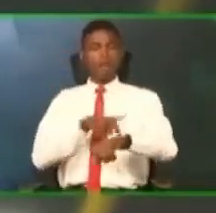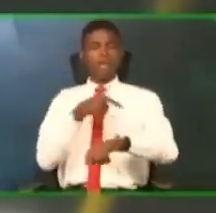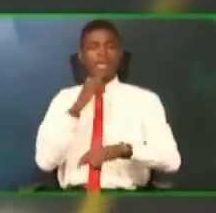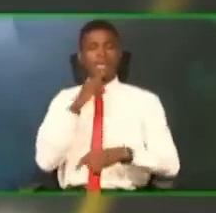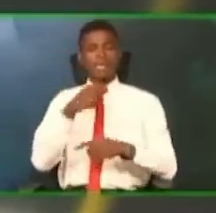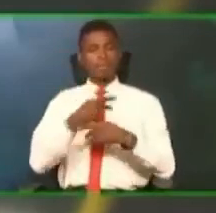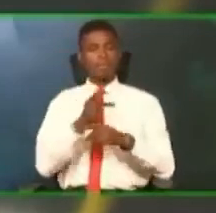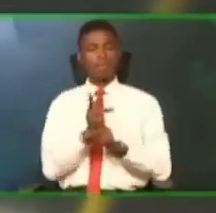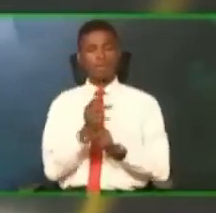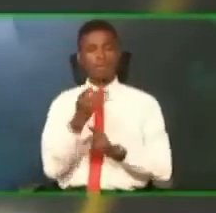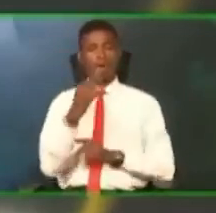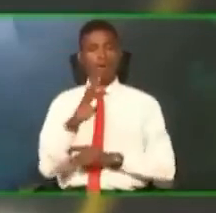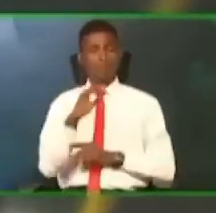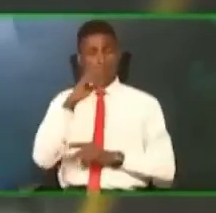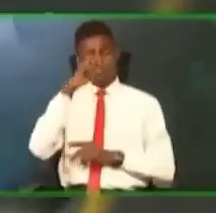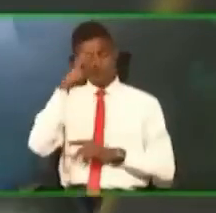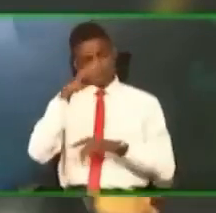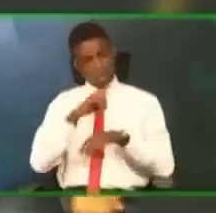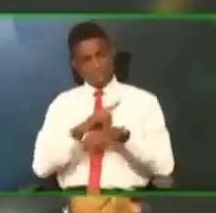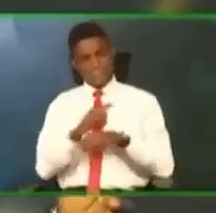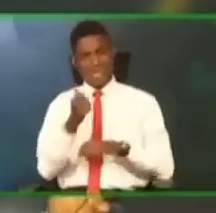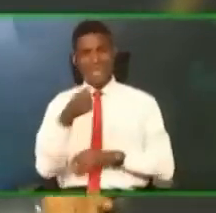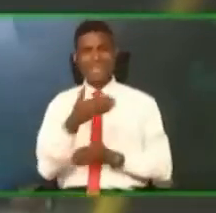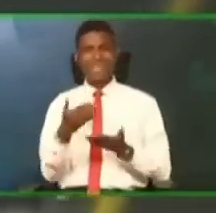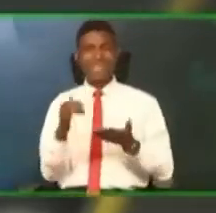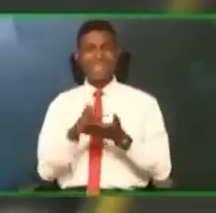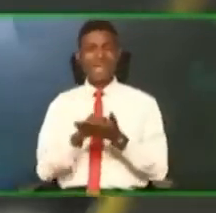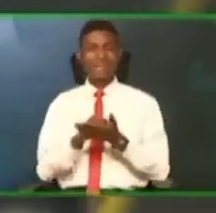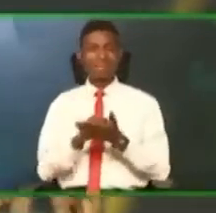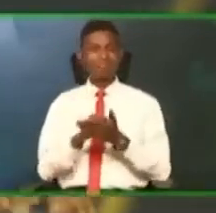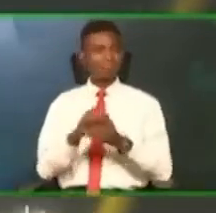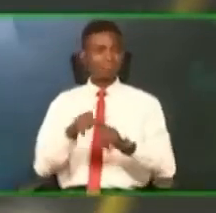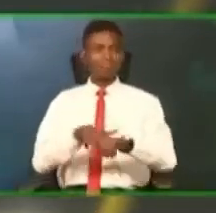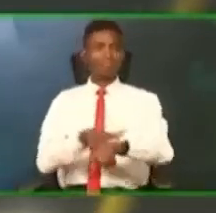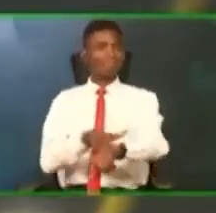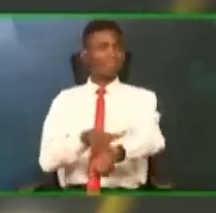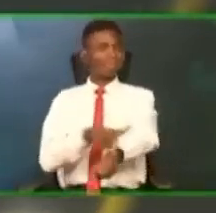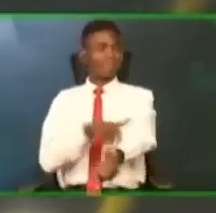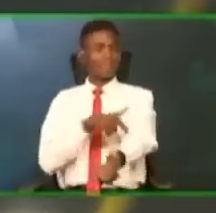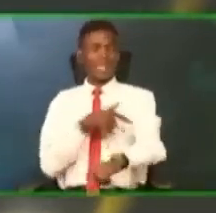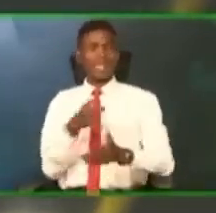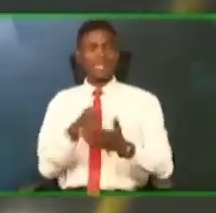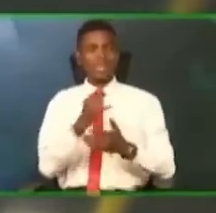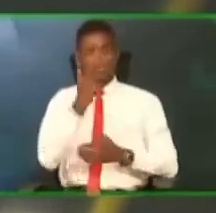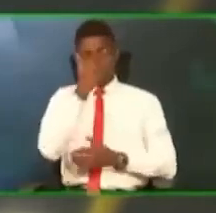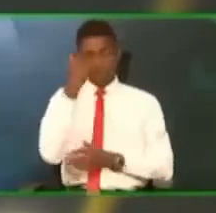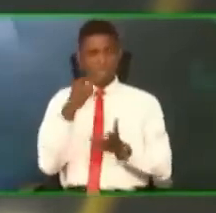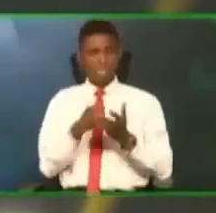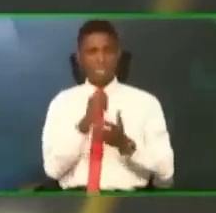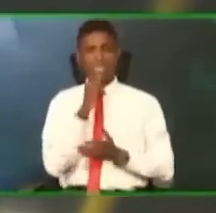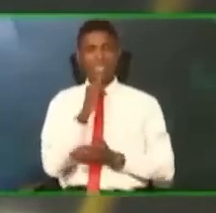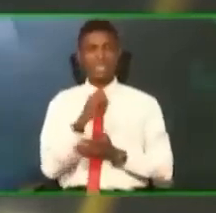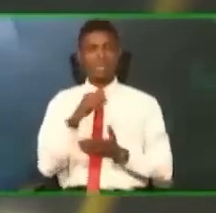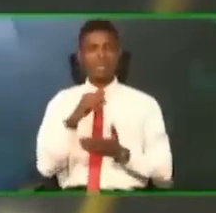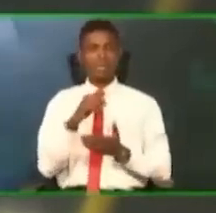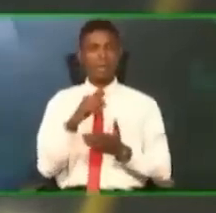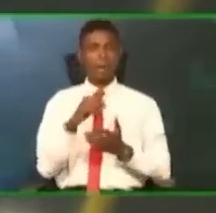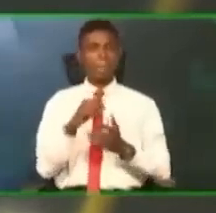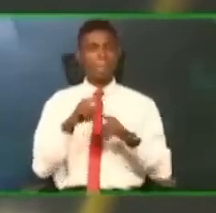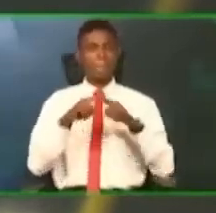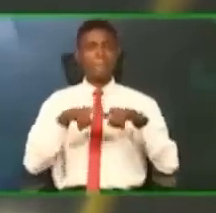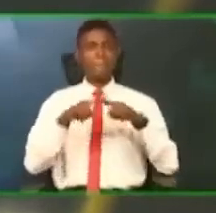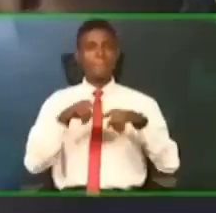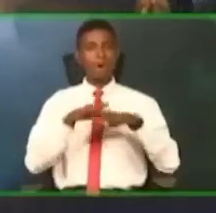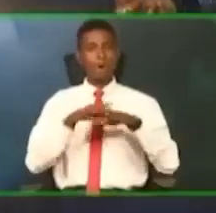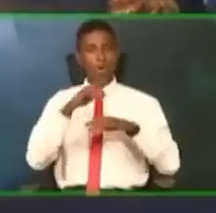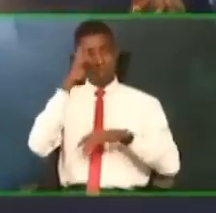wisdom. Anything that lasts is because it is standing upon wisdom. Hallelujah. So, sir, we salute you.